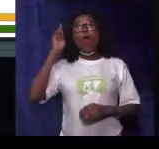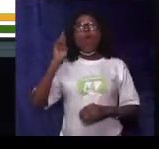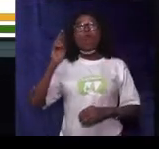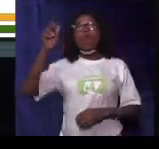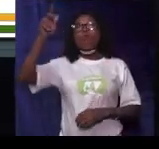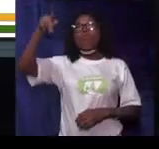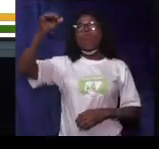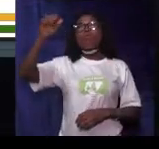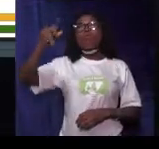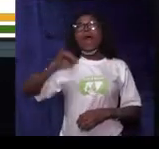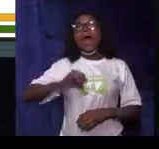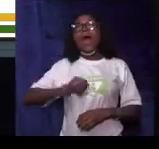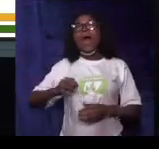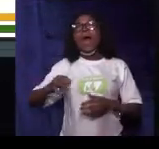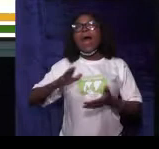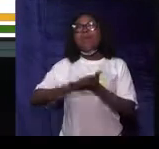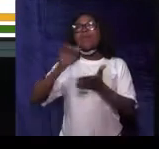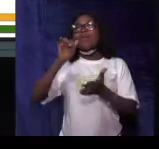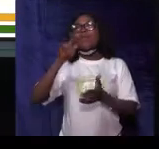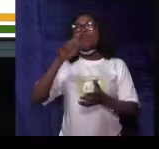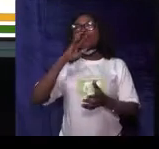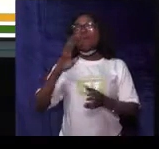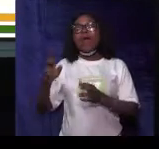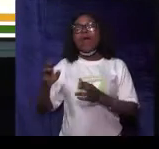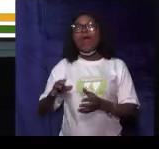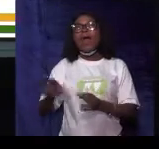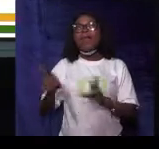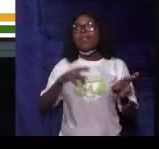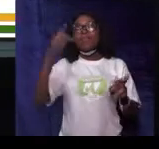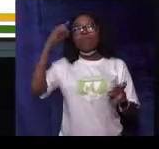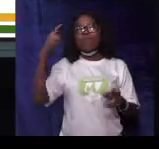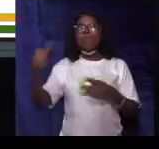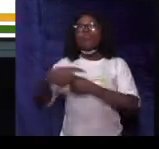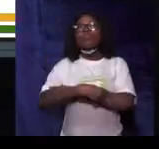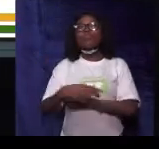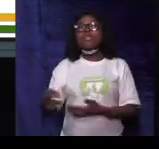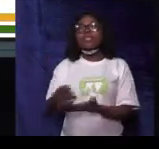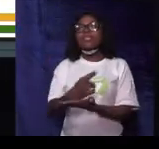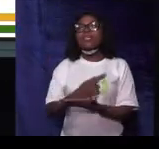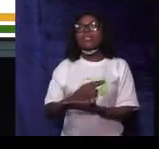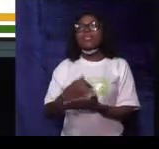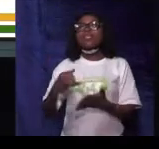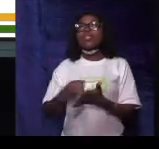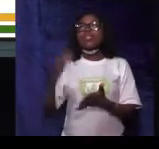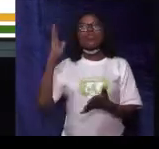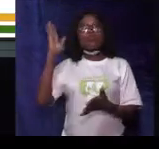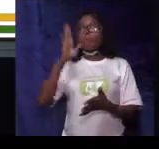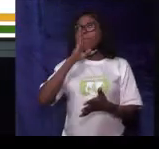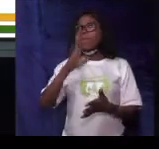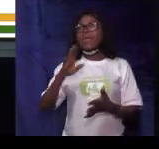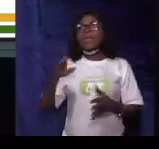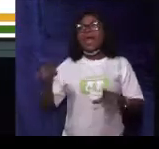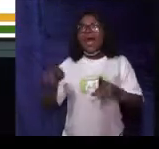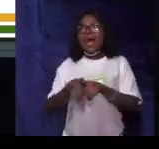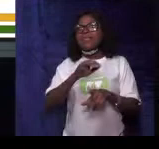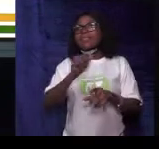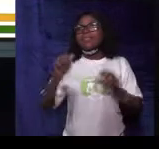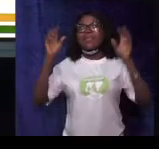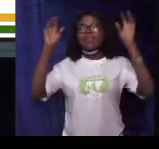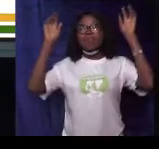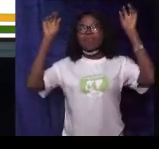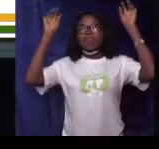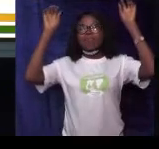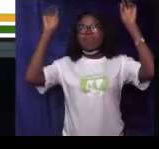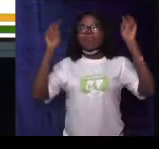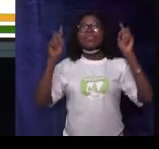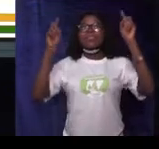I believe you are ready for today's revision. Today's revision will be in assessment form